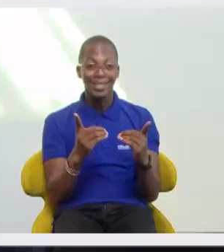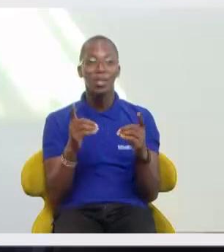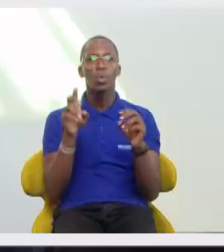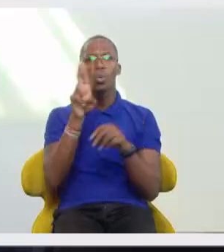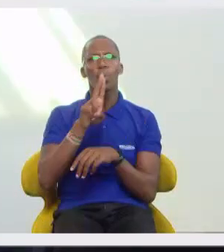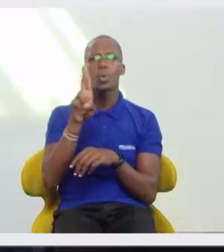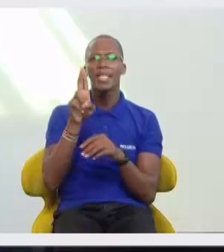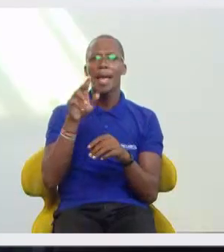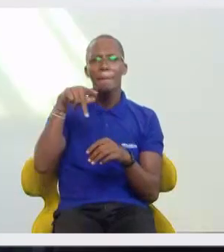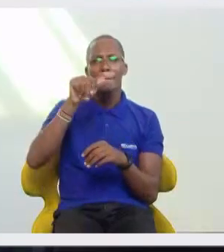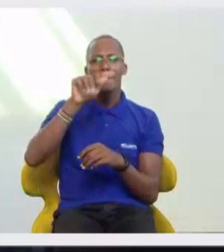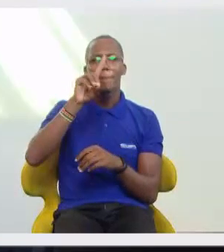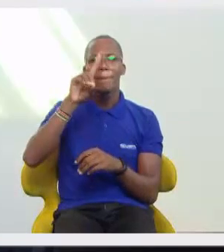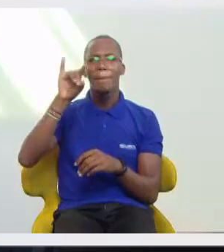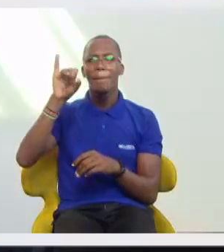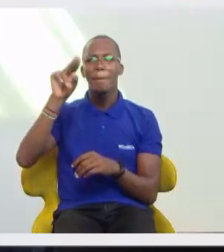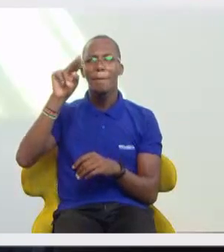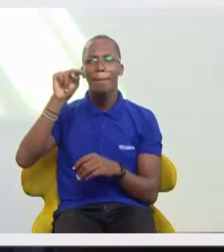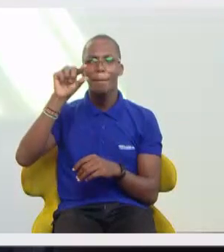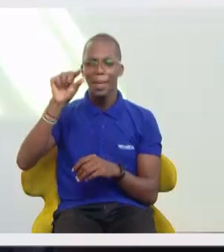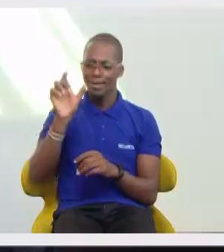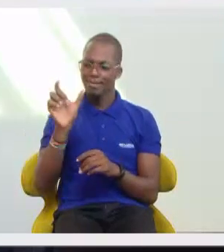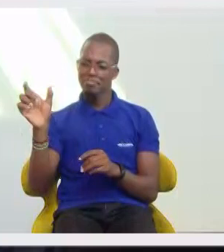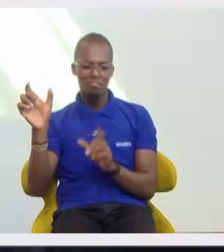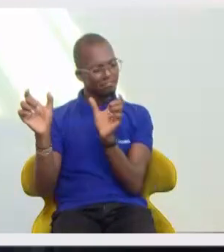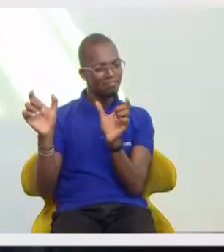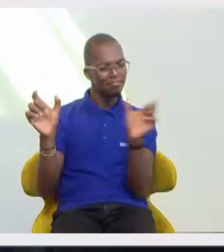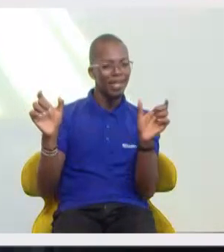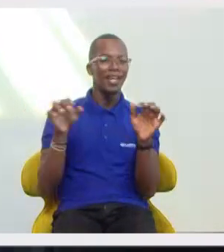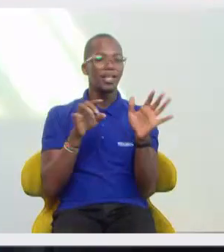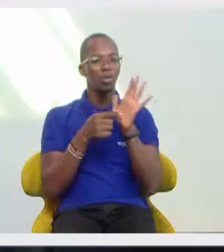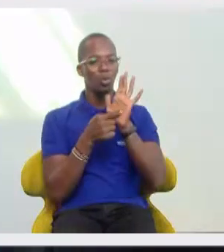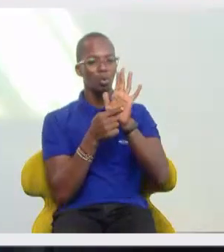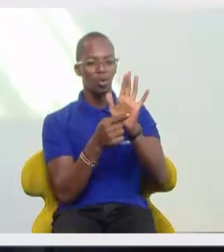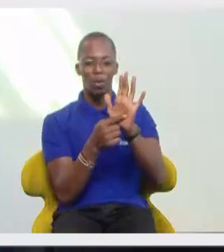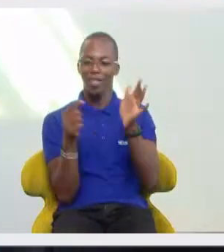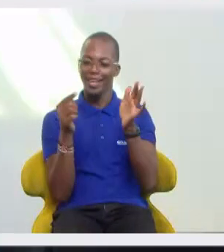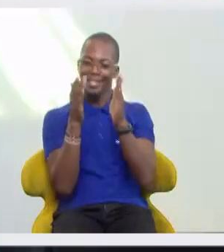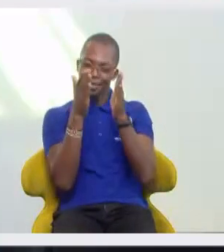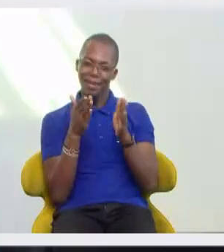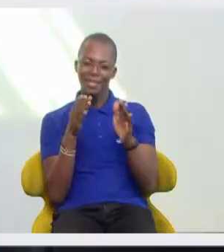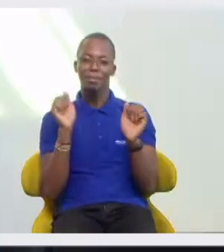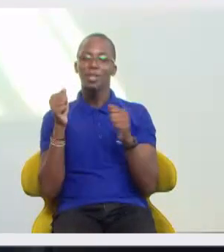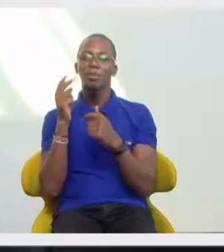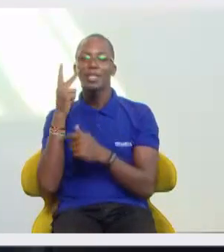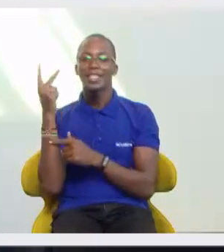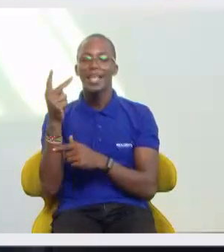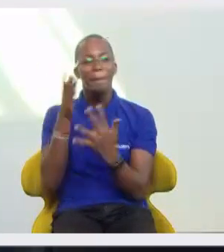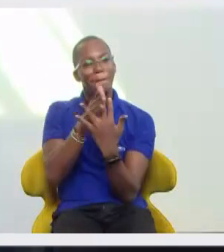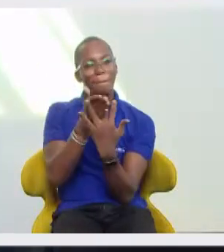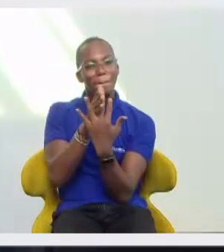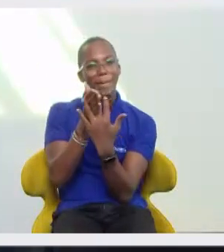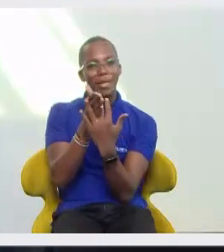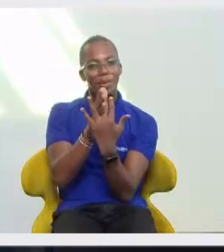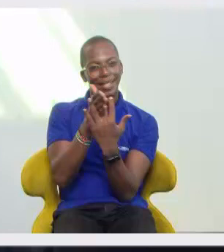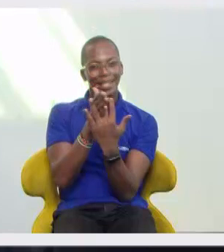padding property so that you can show the space that will appear between